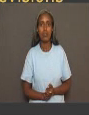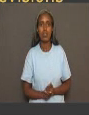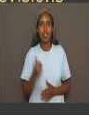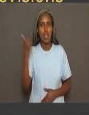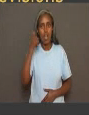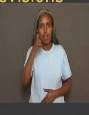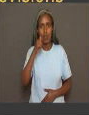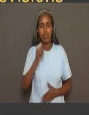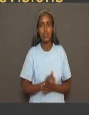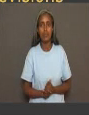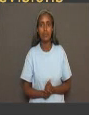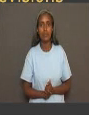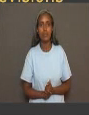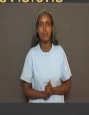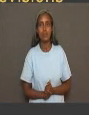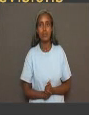alcohol,